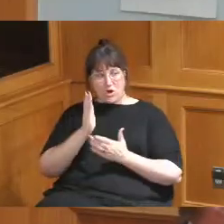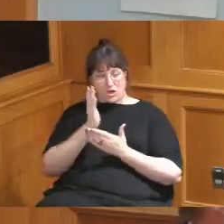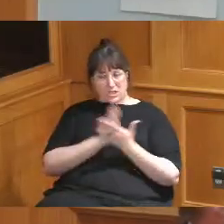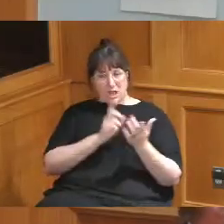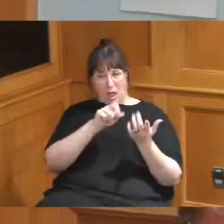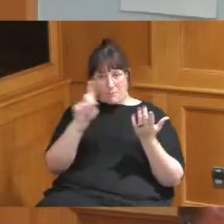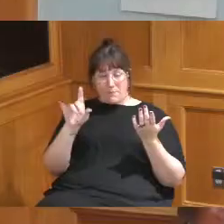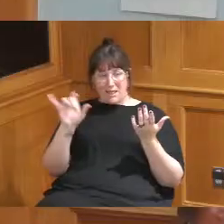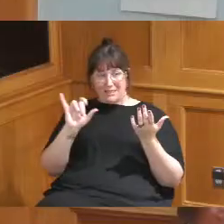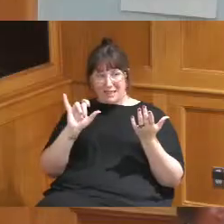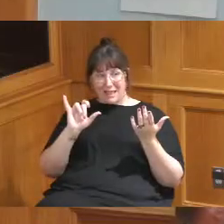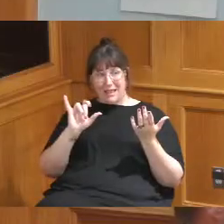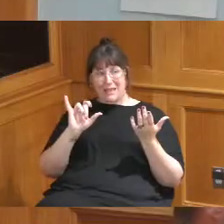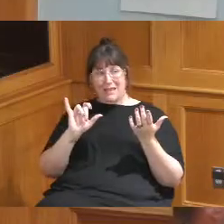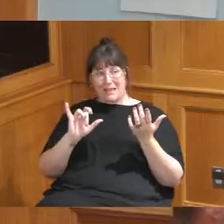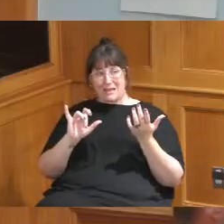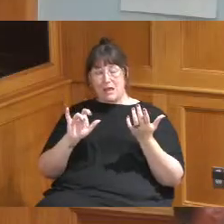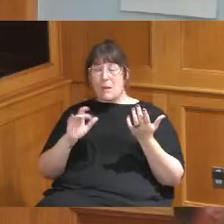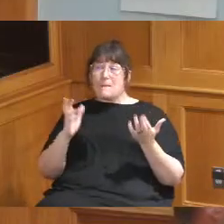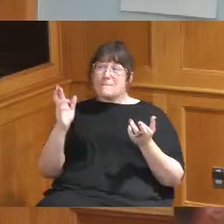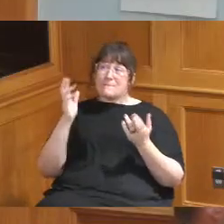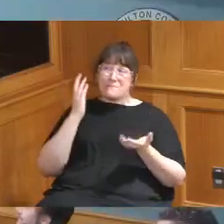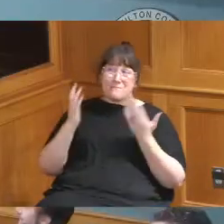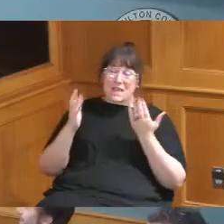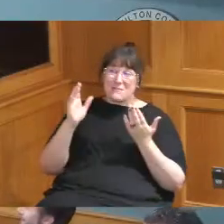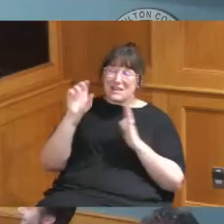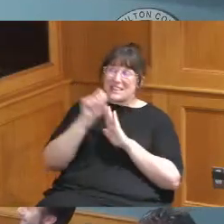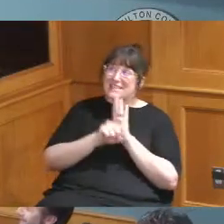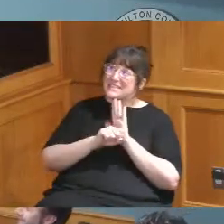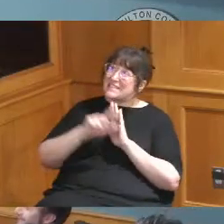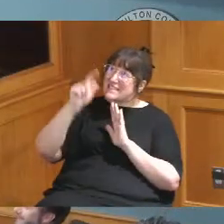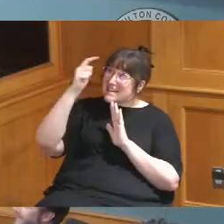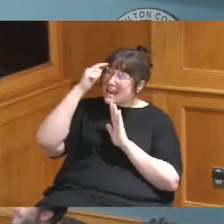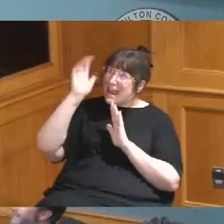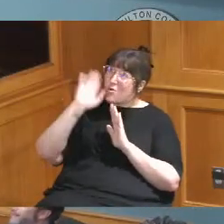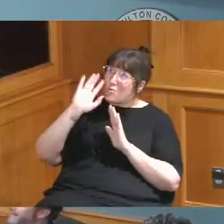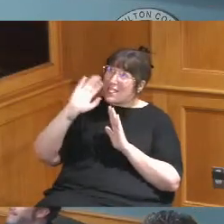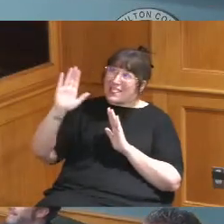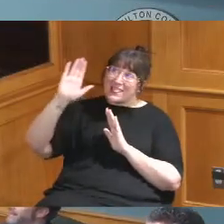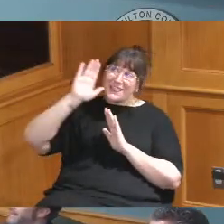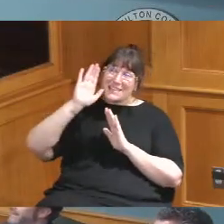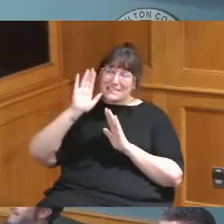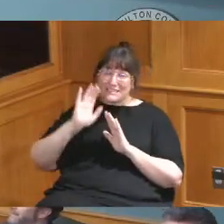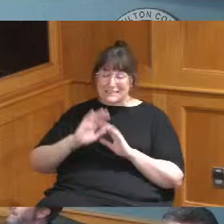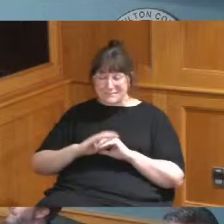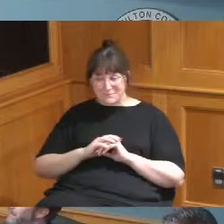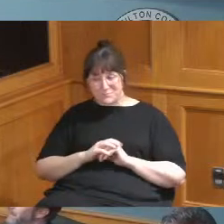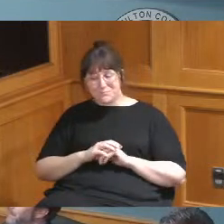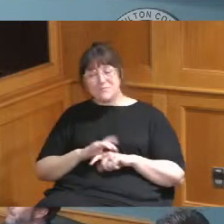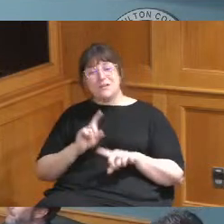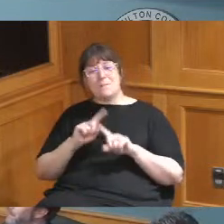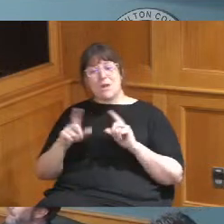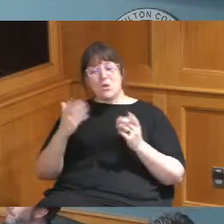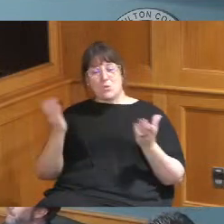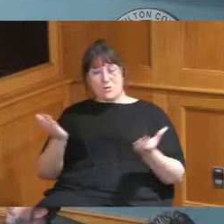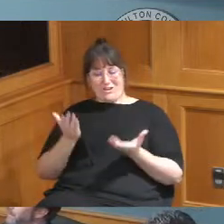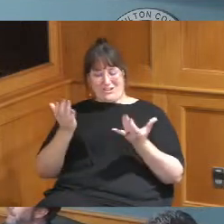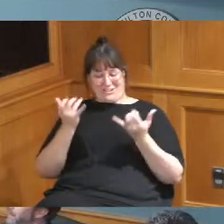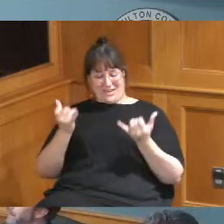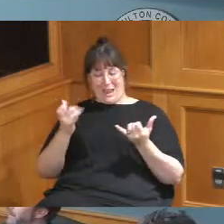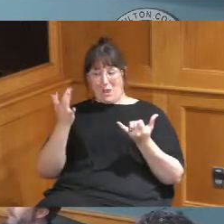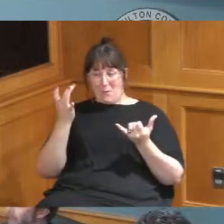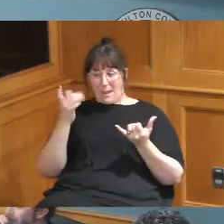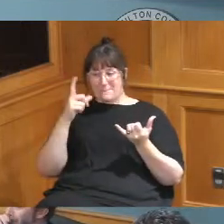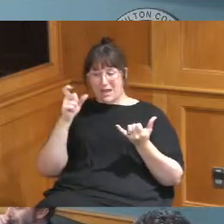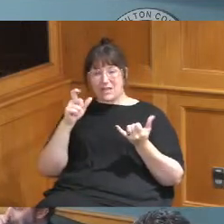glad that the press is maybe going to stay to listen to about all the good work that we're doing here. But we're here before you today because one